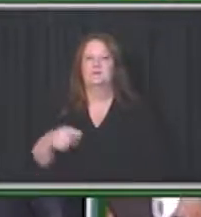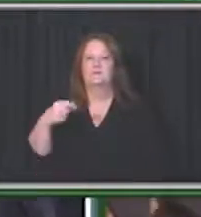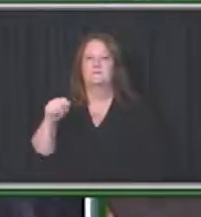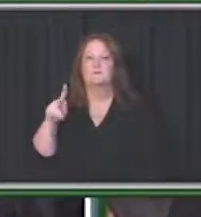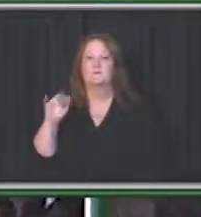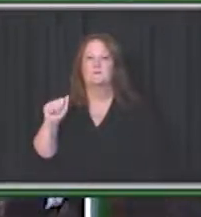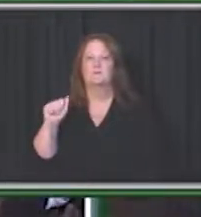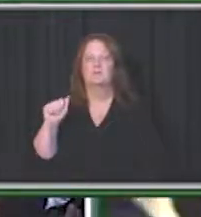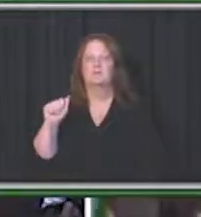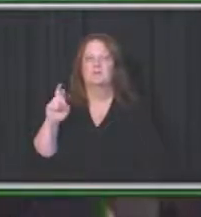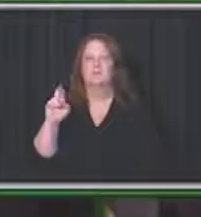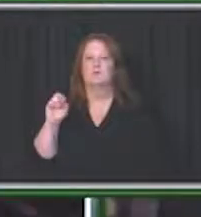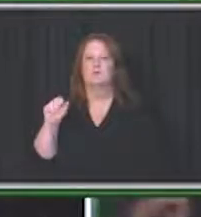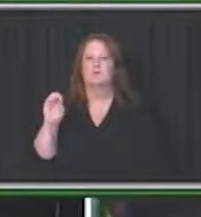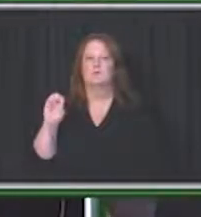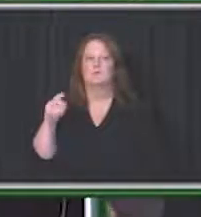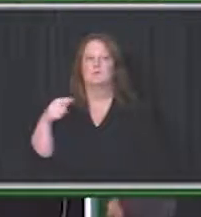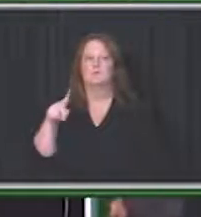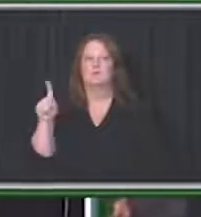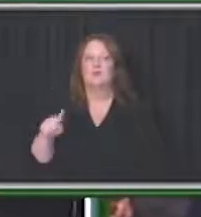Patricia Rose Perez.